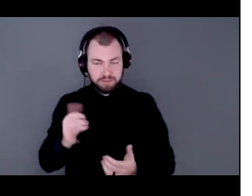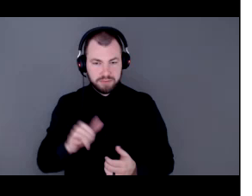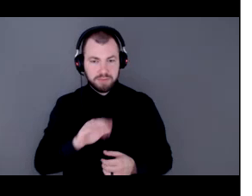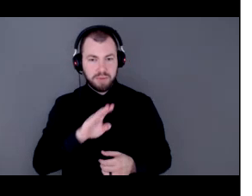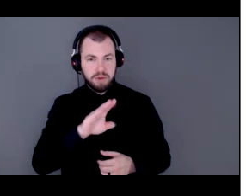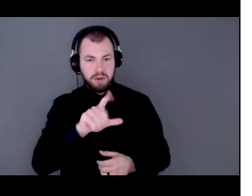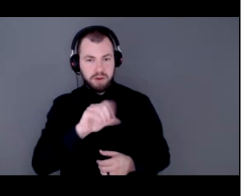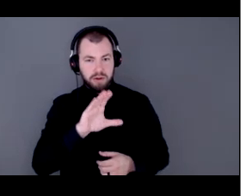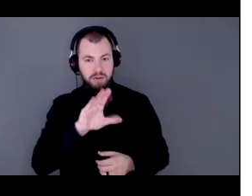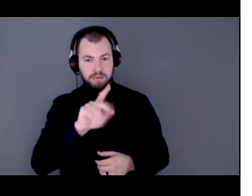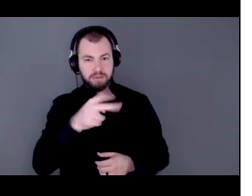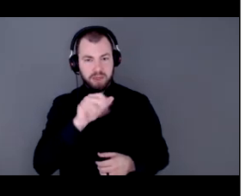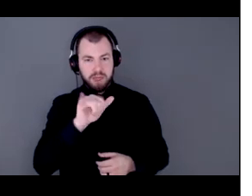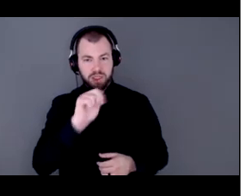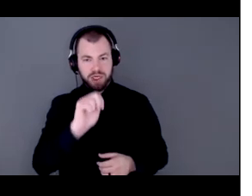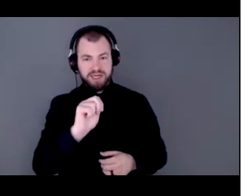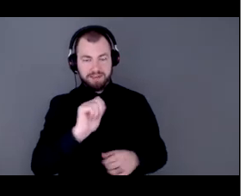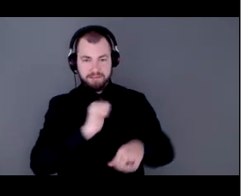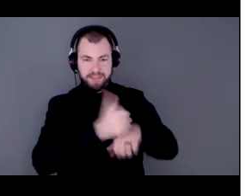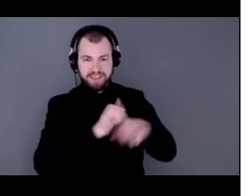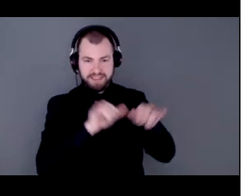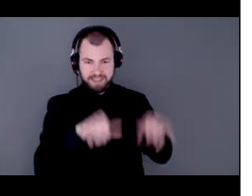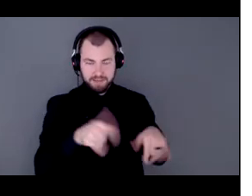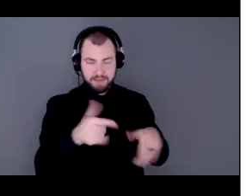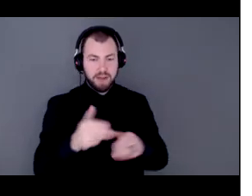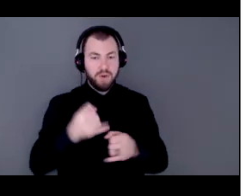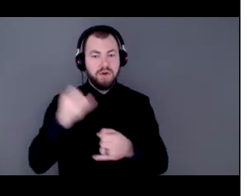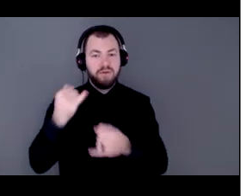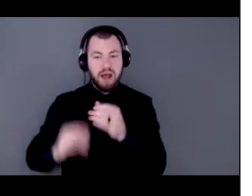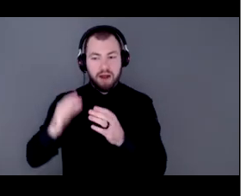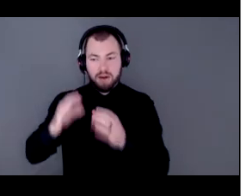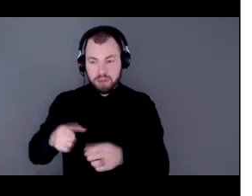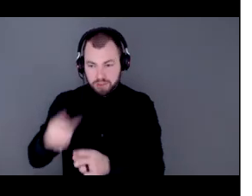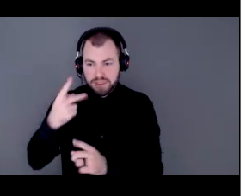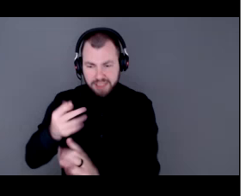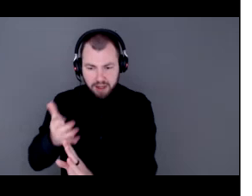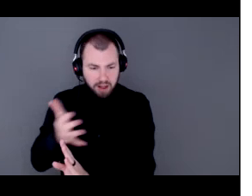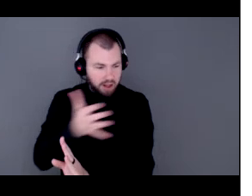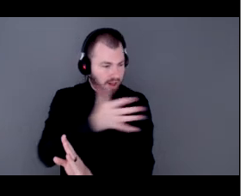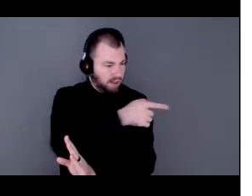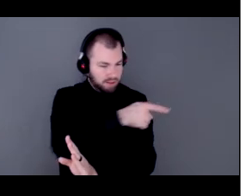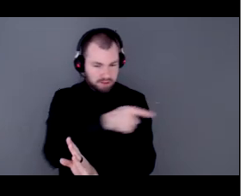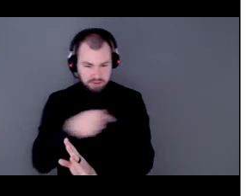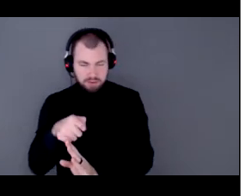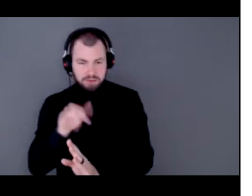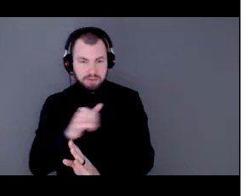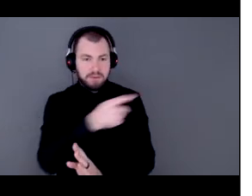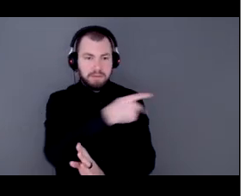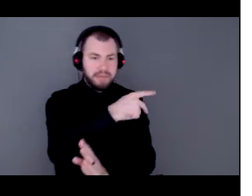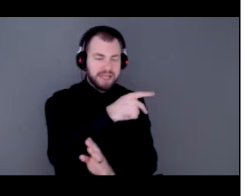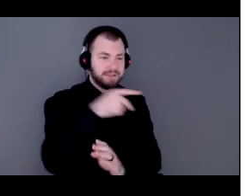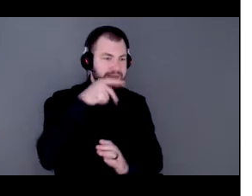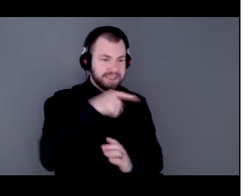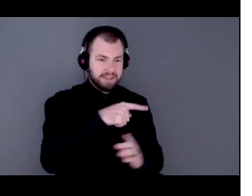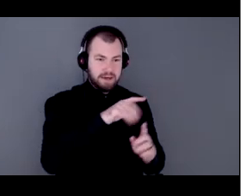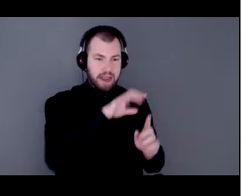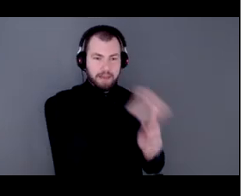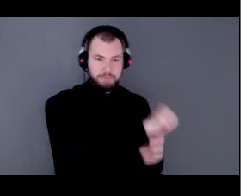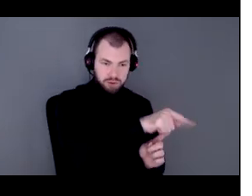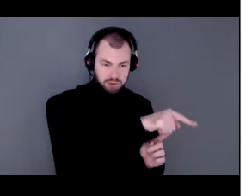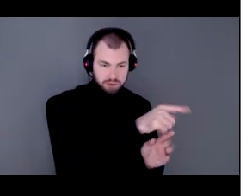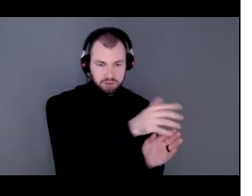that allows the final customer to see the entire storyline of the plastic from the point in which it was captured until the